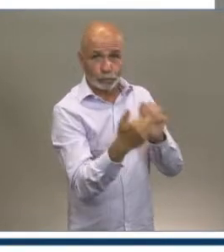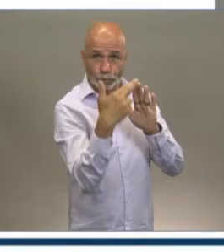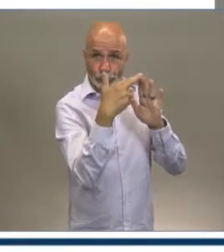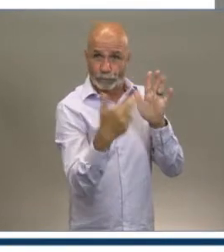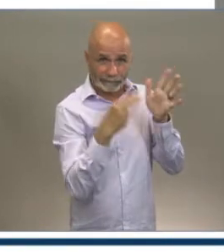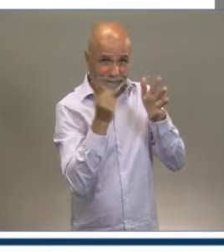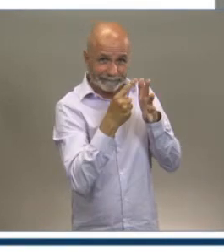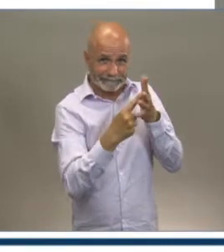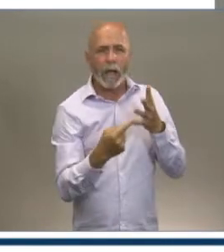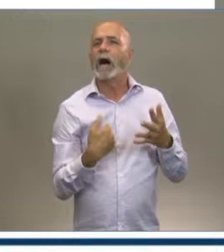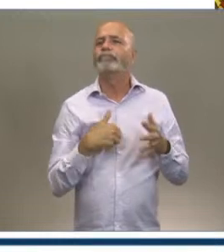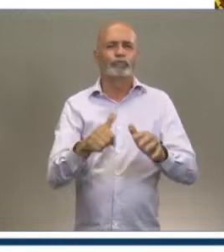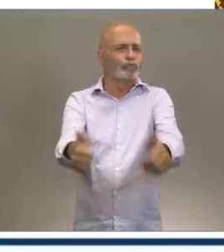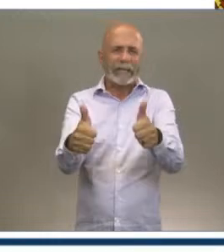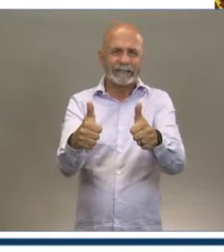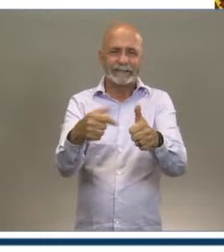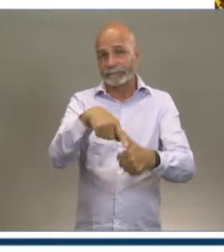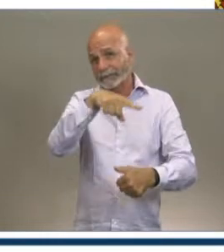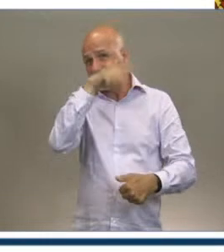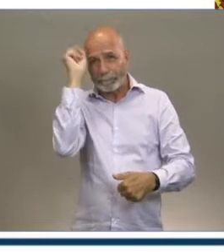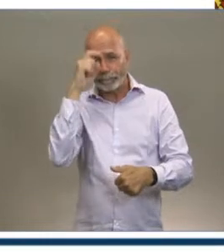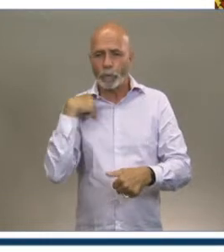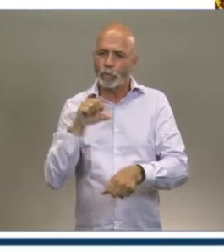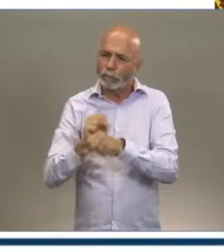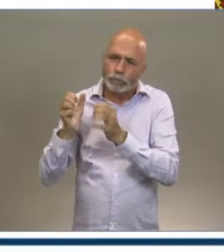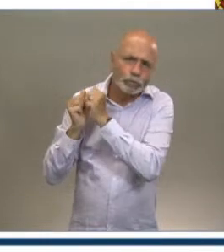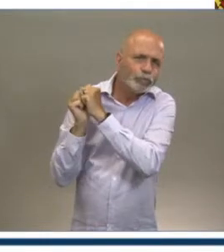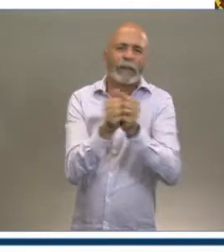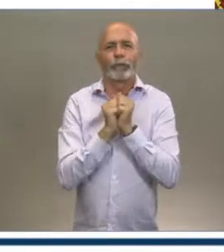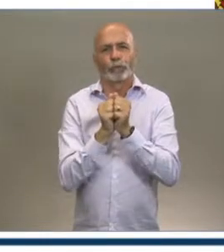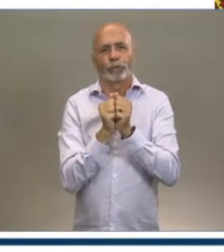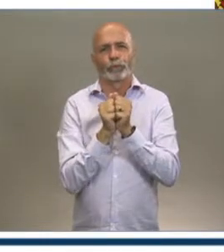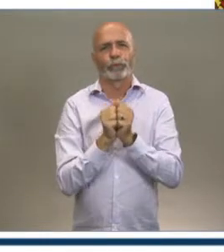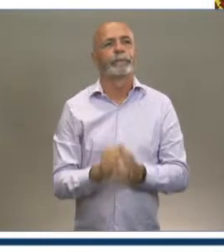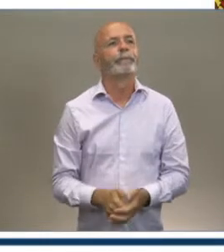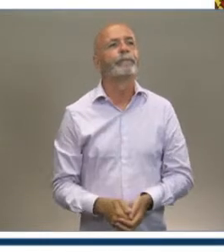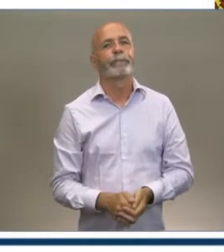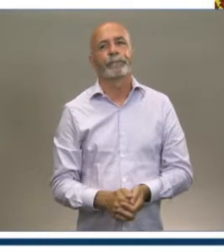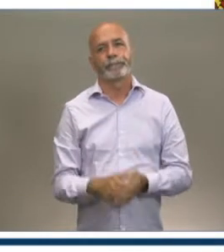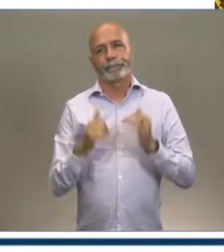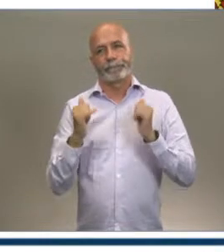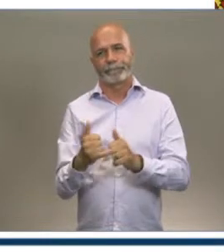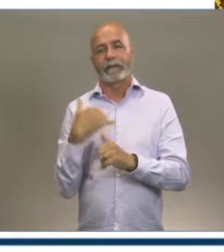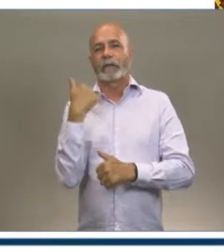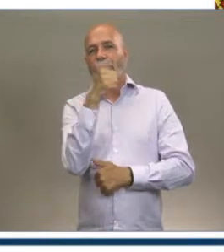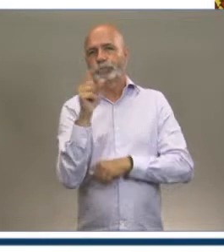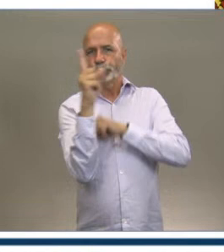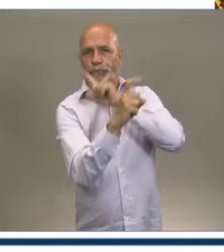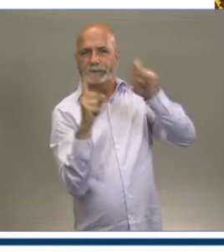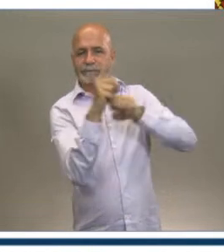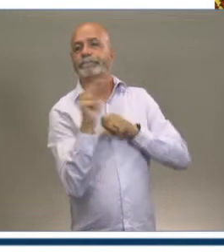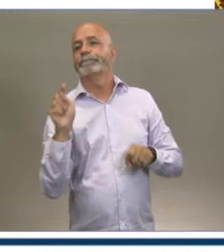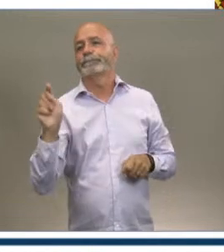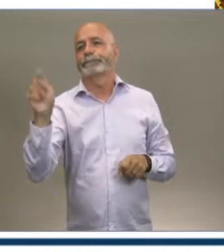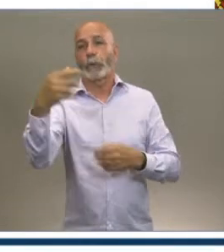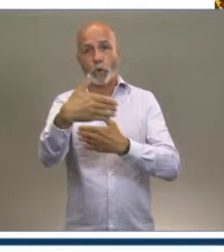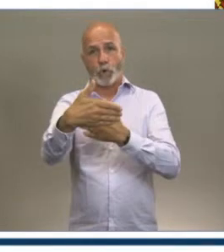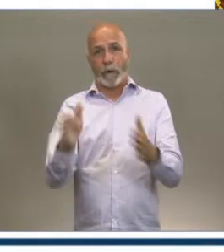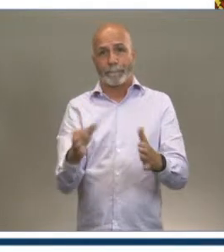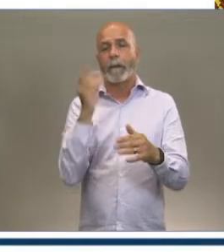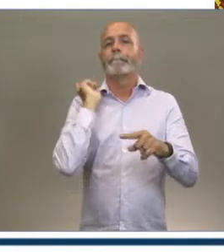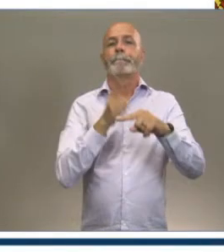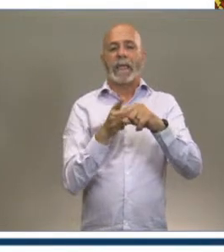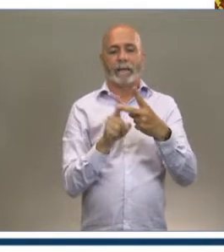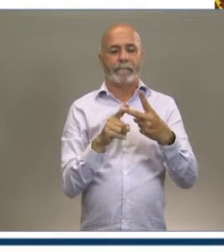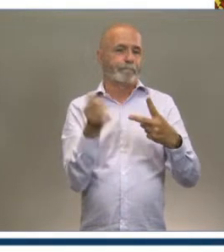together. We'll now take questions from media in the room and on the phone. We'll do 1 question, 1 follow-up in the time we have